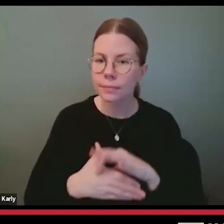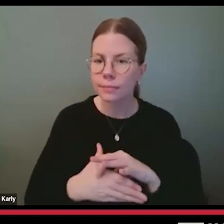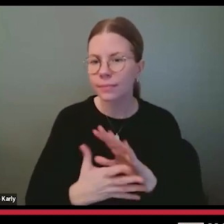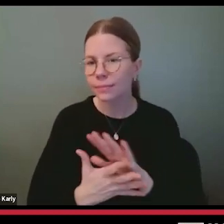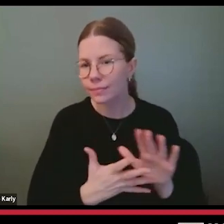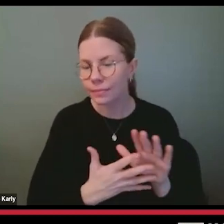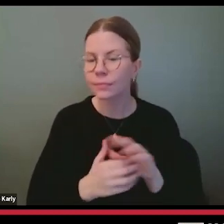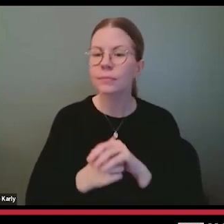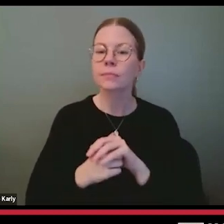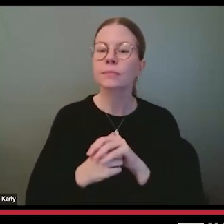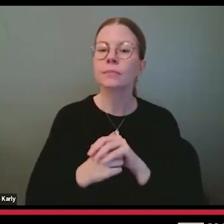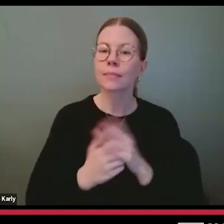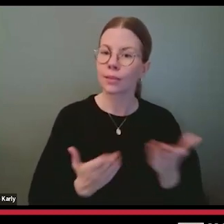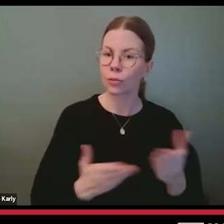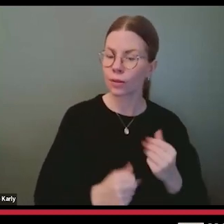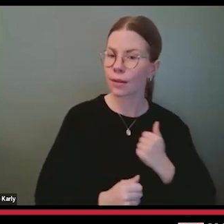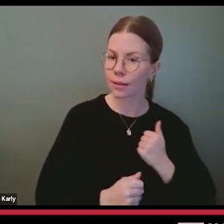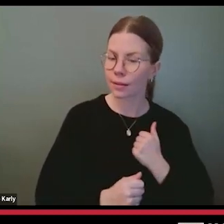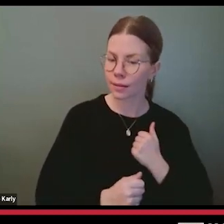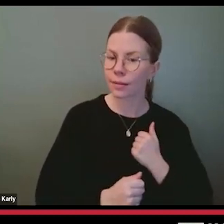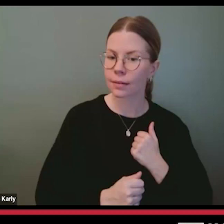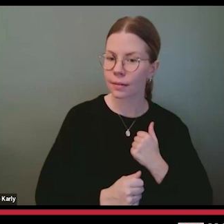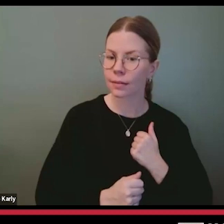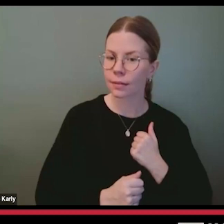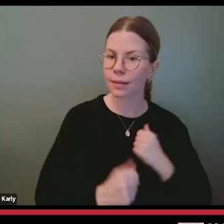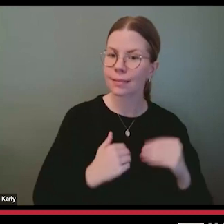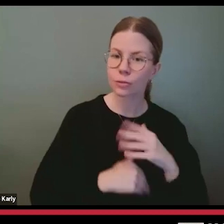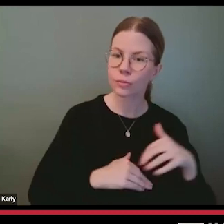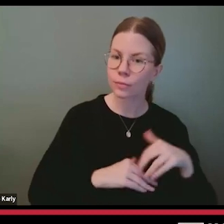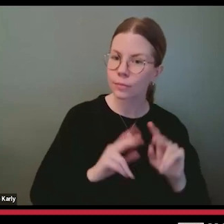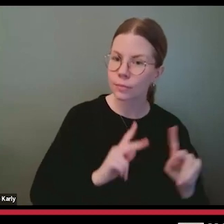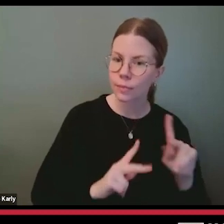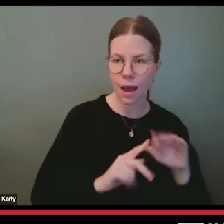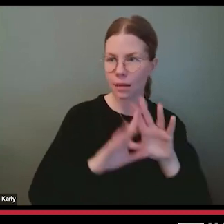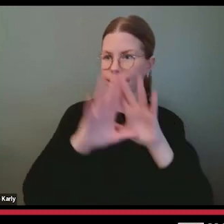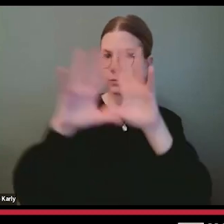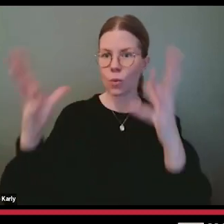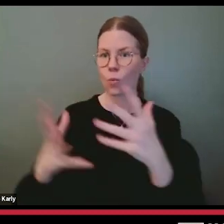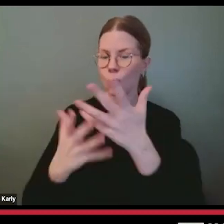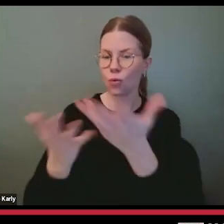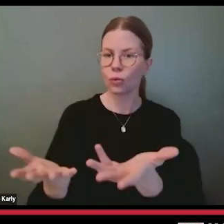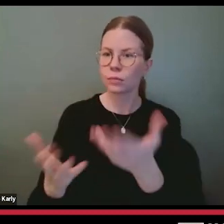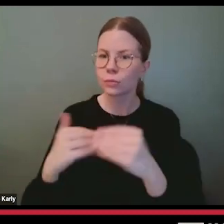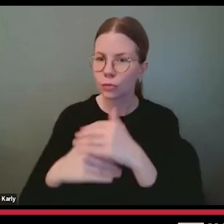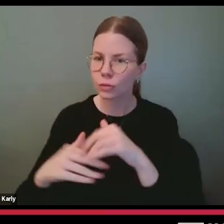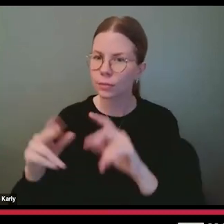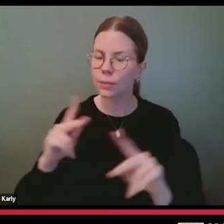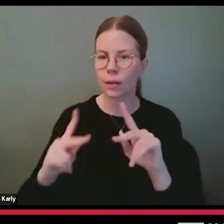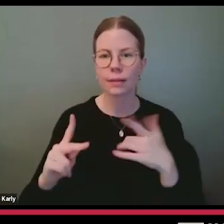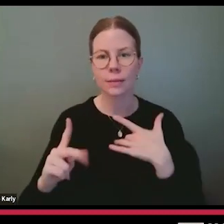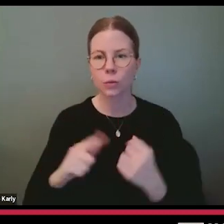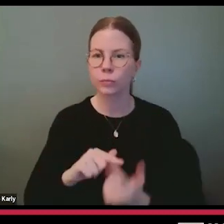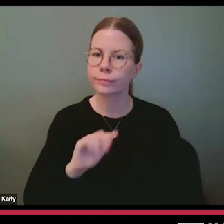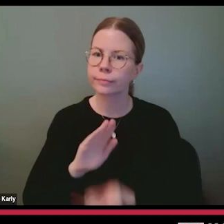in Canada, Indigenous peoples and other Indigenous peoples around the world are unfairly targeted by regulations that prohibit